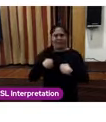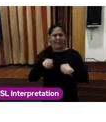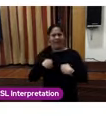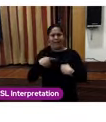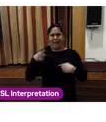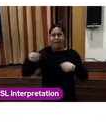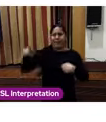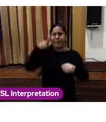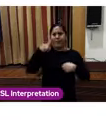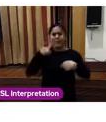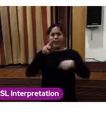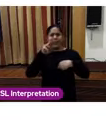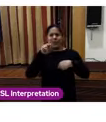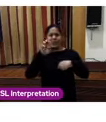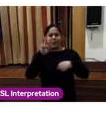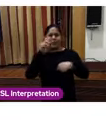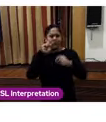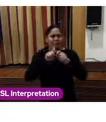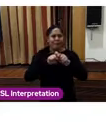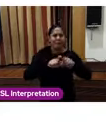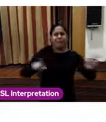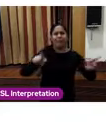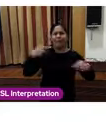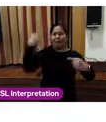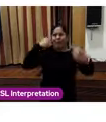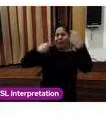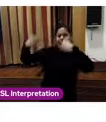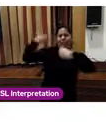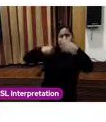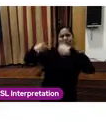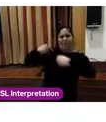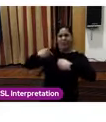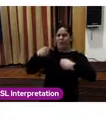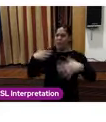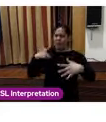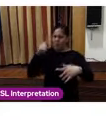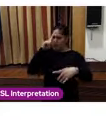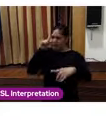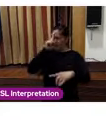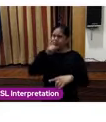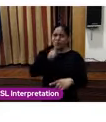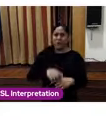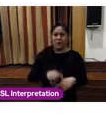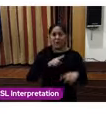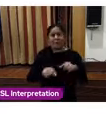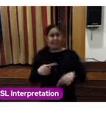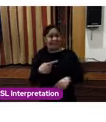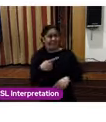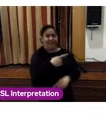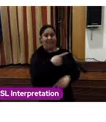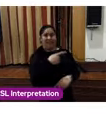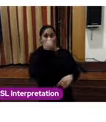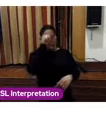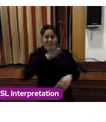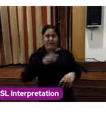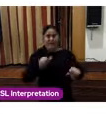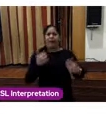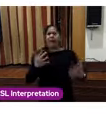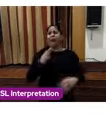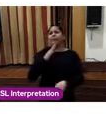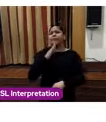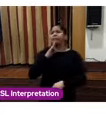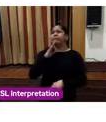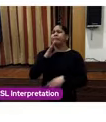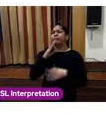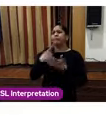media, the headlines, the embarrassment. It would have been next level. But he gets to go on, and whether it's voting rights